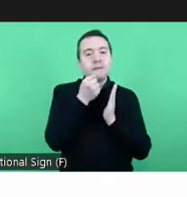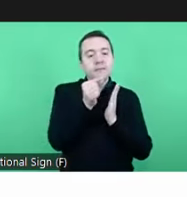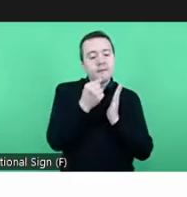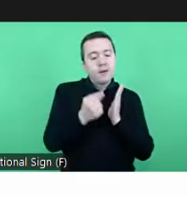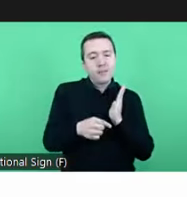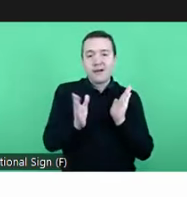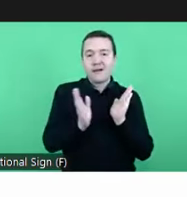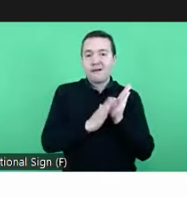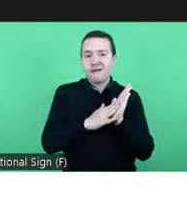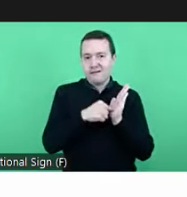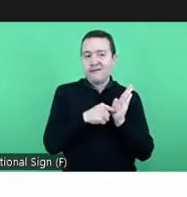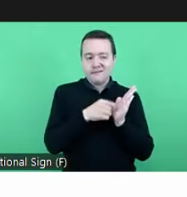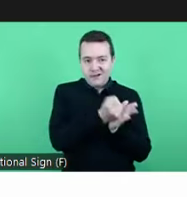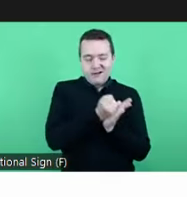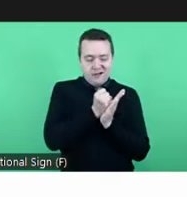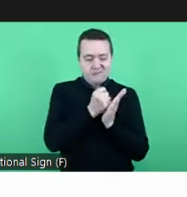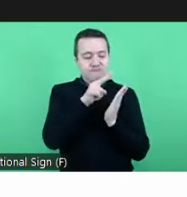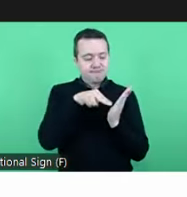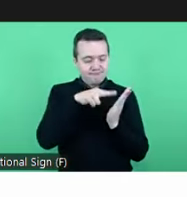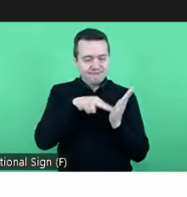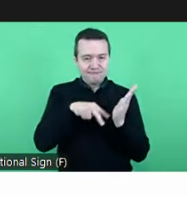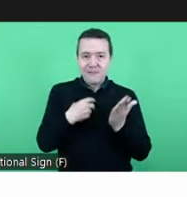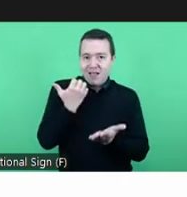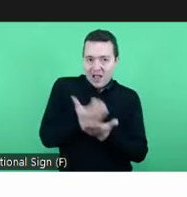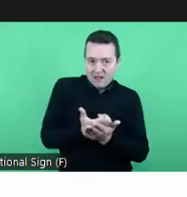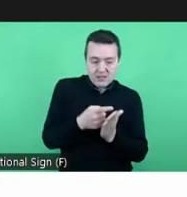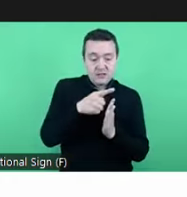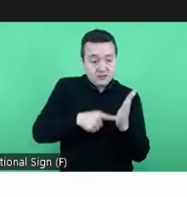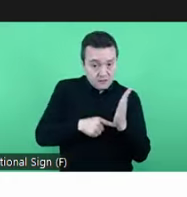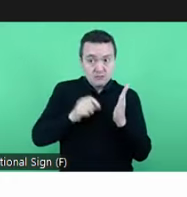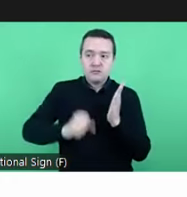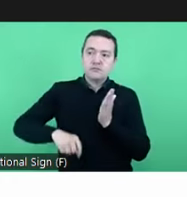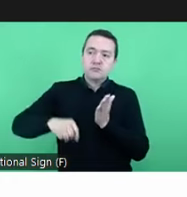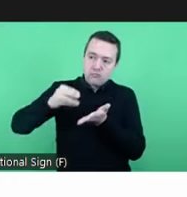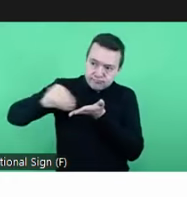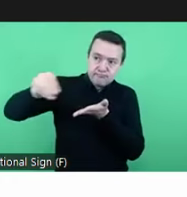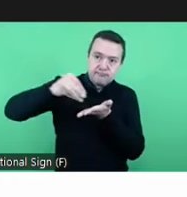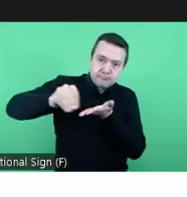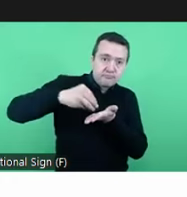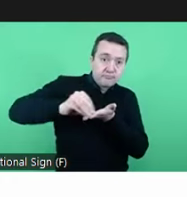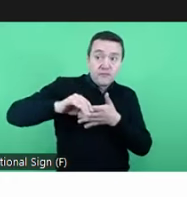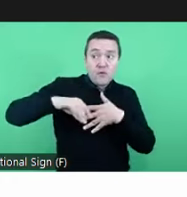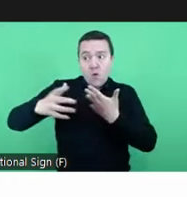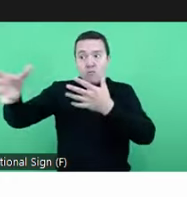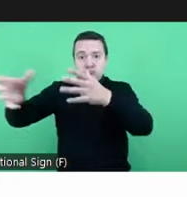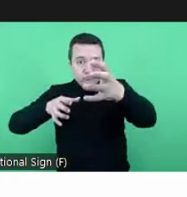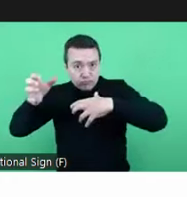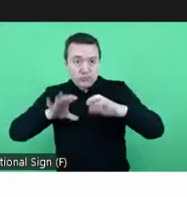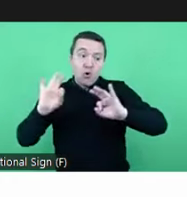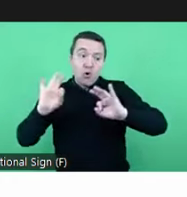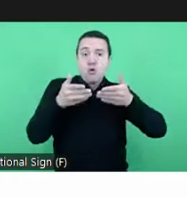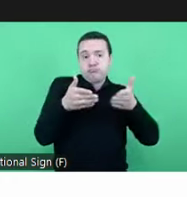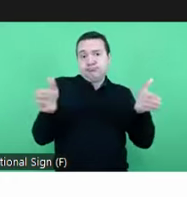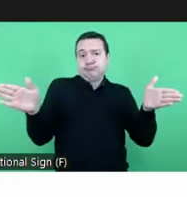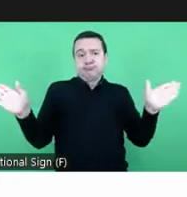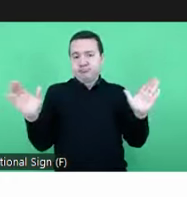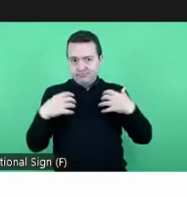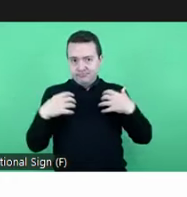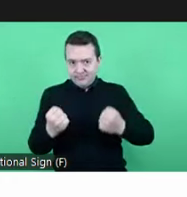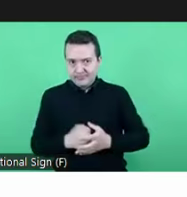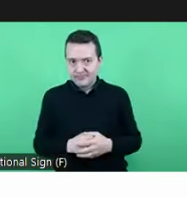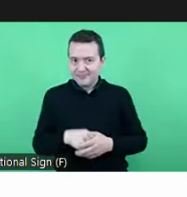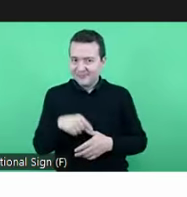la population incorporación that may be had by the de estas prestaciones, incorporation, así inclusion of como these también provisions, considerar la and also sostenibilidad to financiera